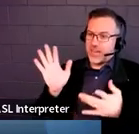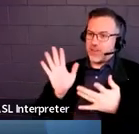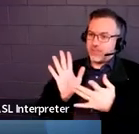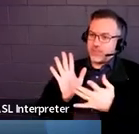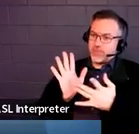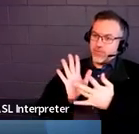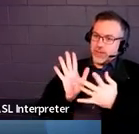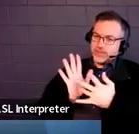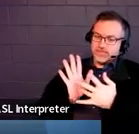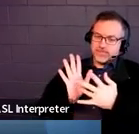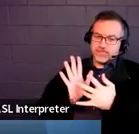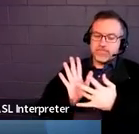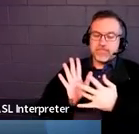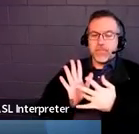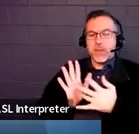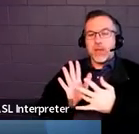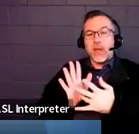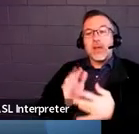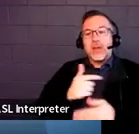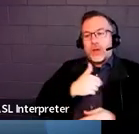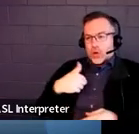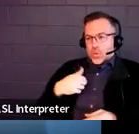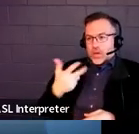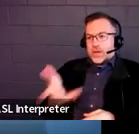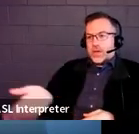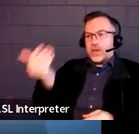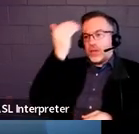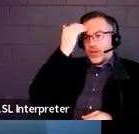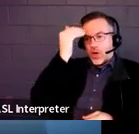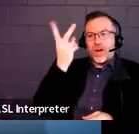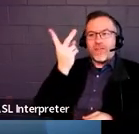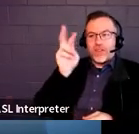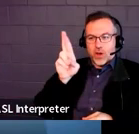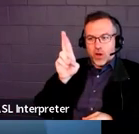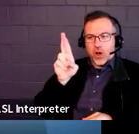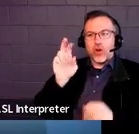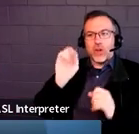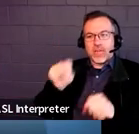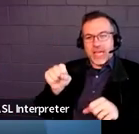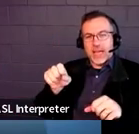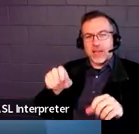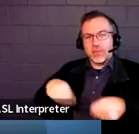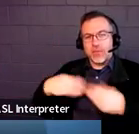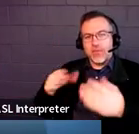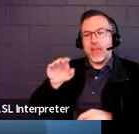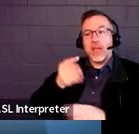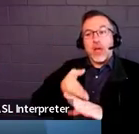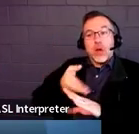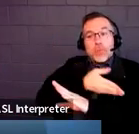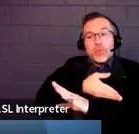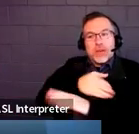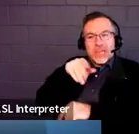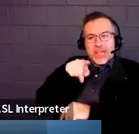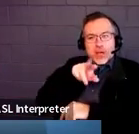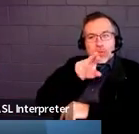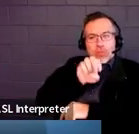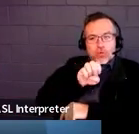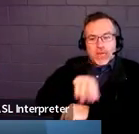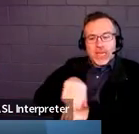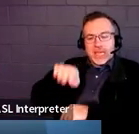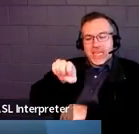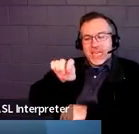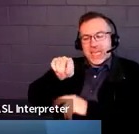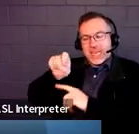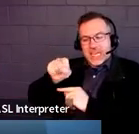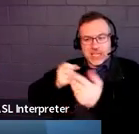in. We do know VR counselors can do pre-ETS services for our students in ninth